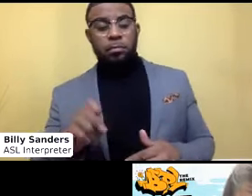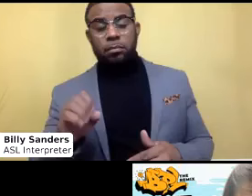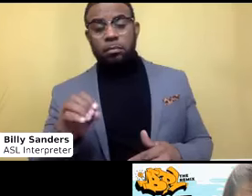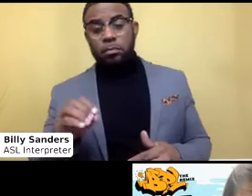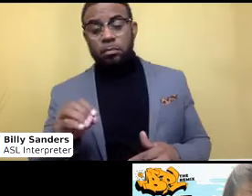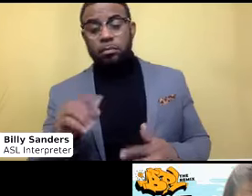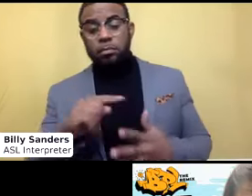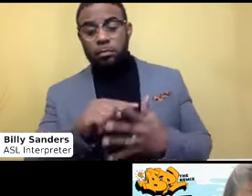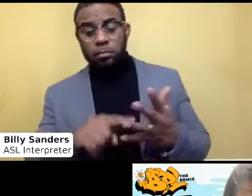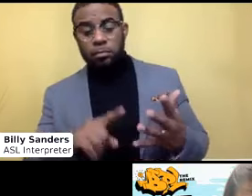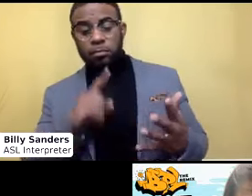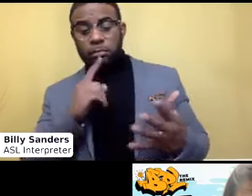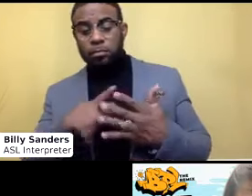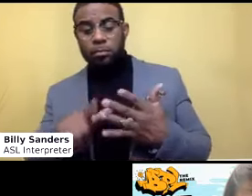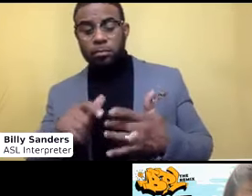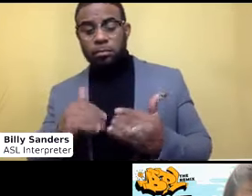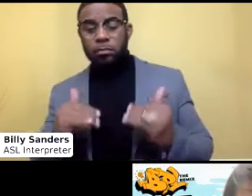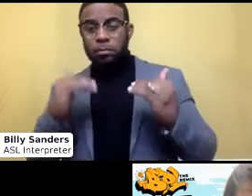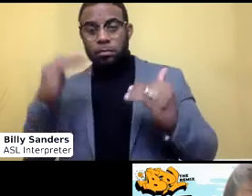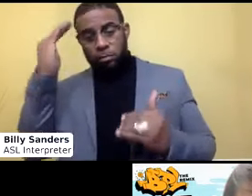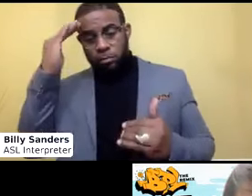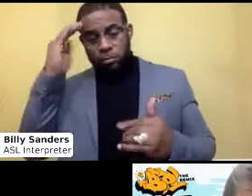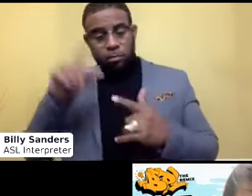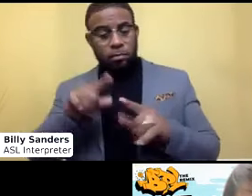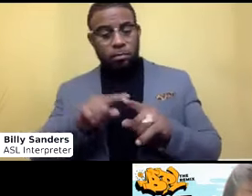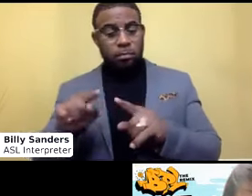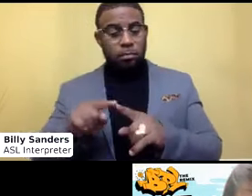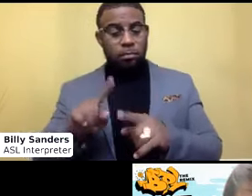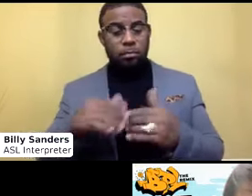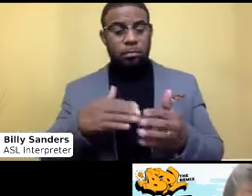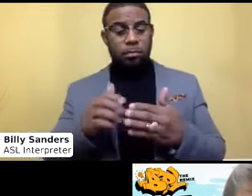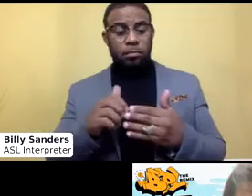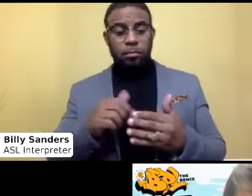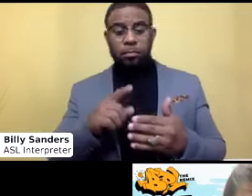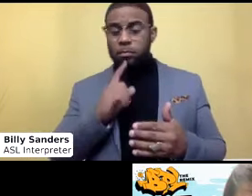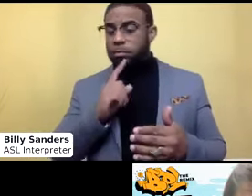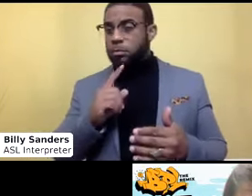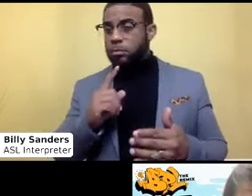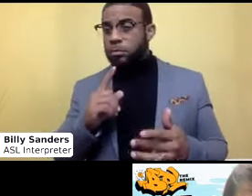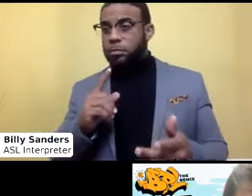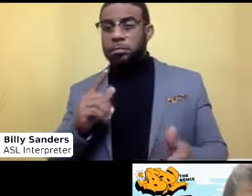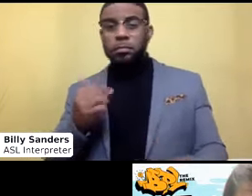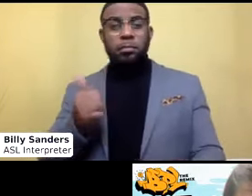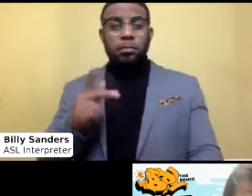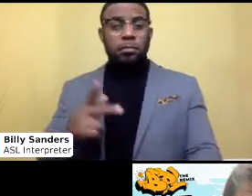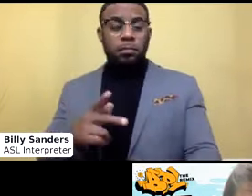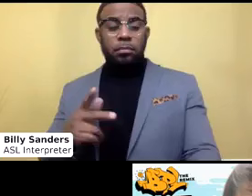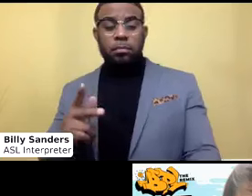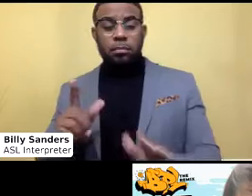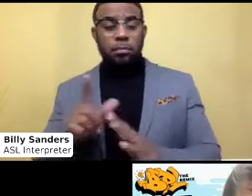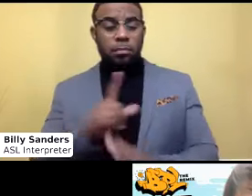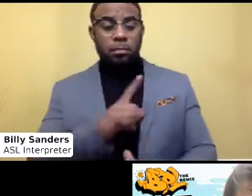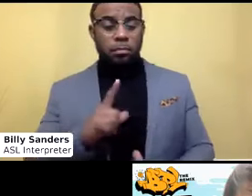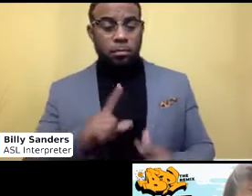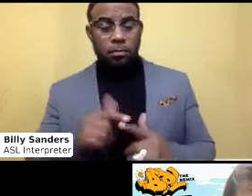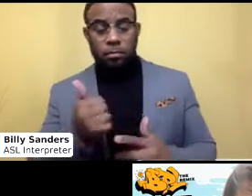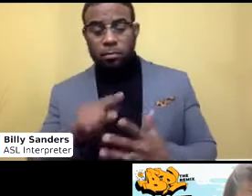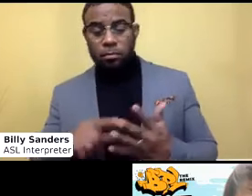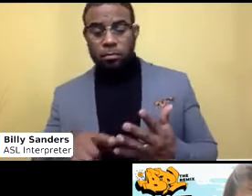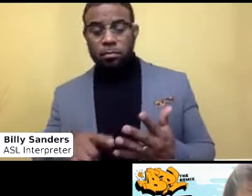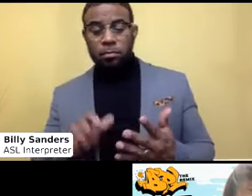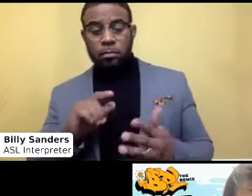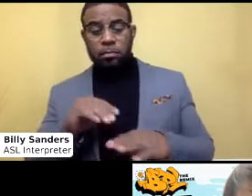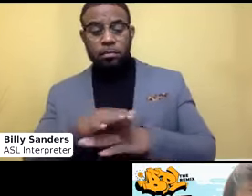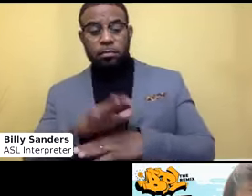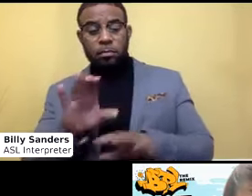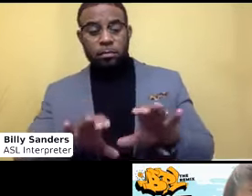those are things about raising awareness. And then also whenever there is any type of legislation or anything that